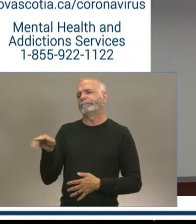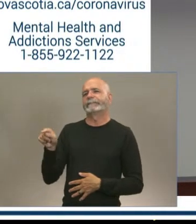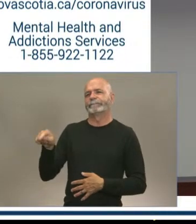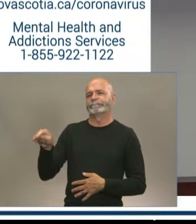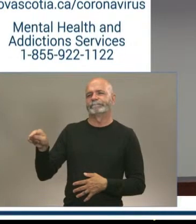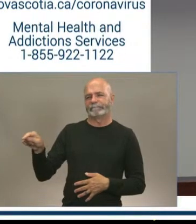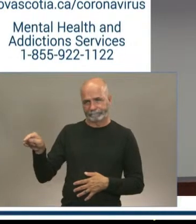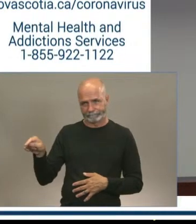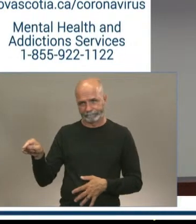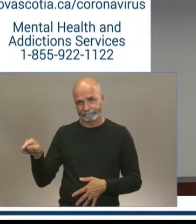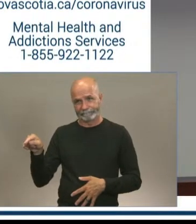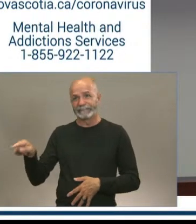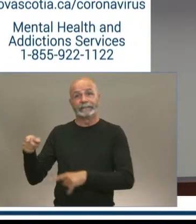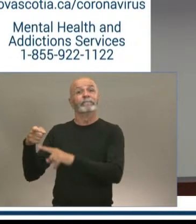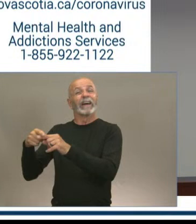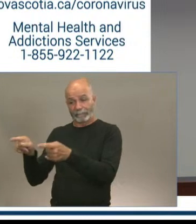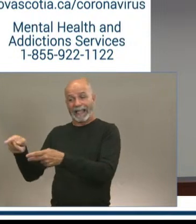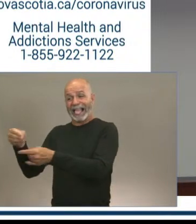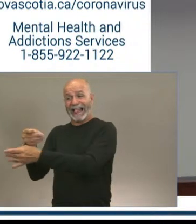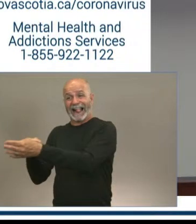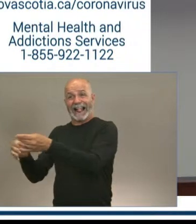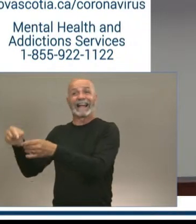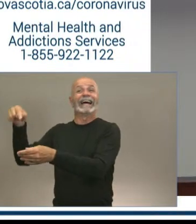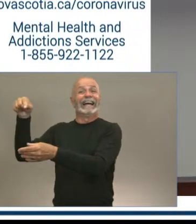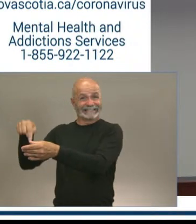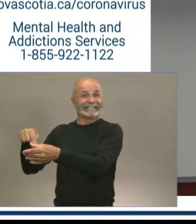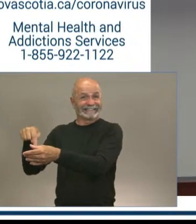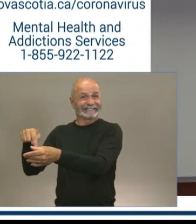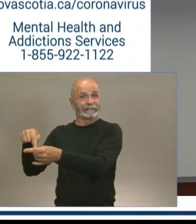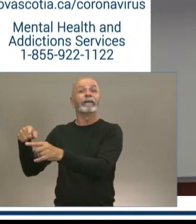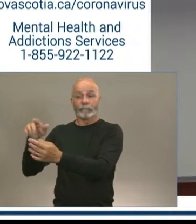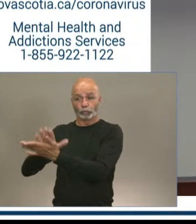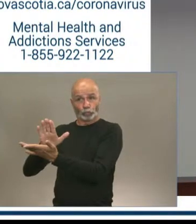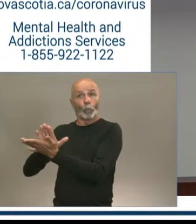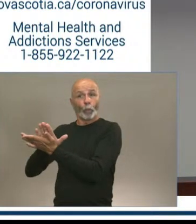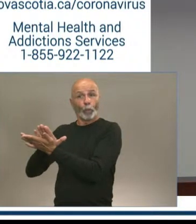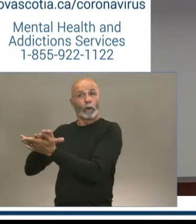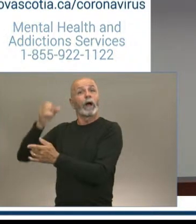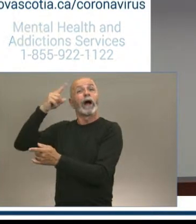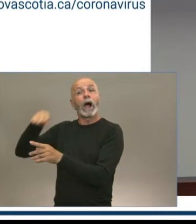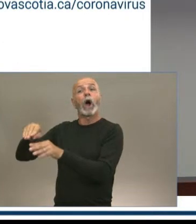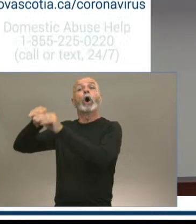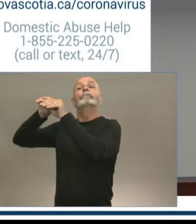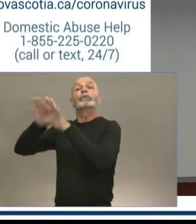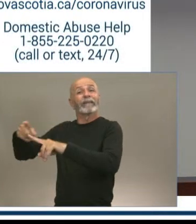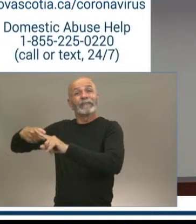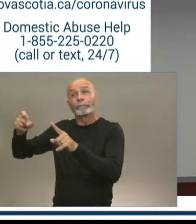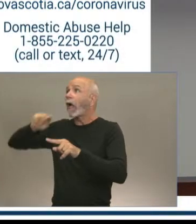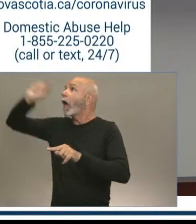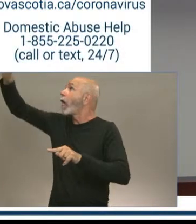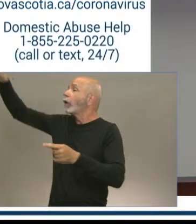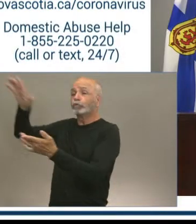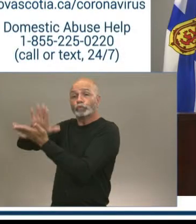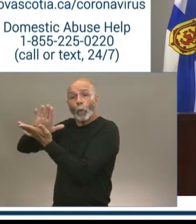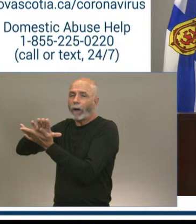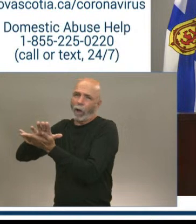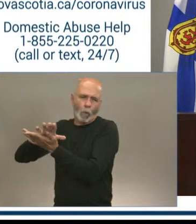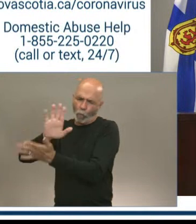from that cluster who were actually in schools, but there wasn't transmission within the school setting. Nushin, do you have a follow-up